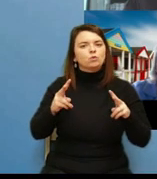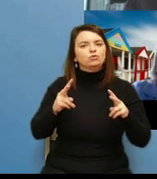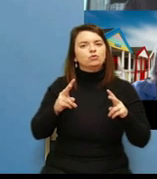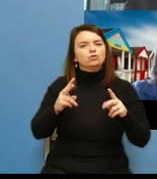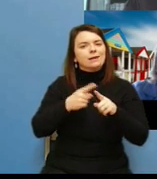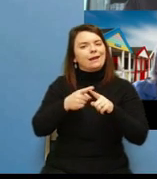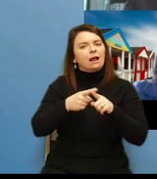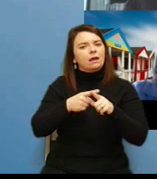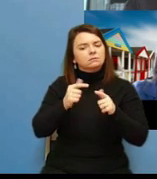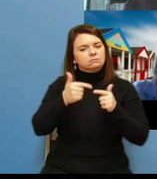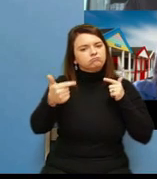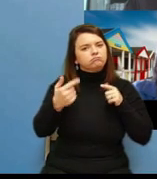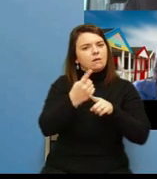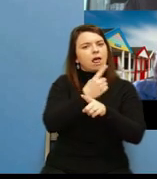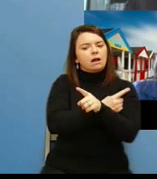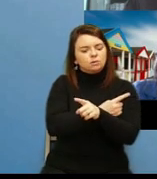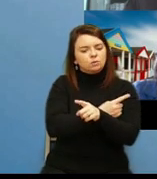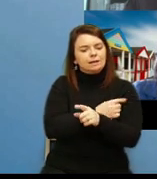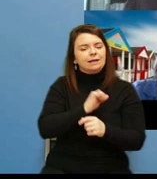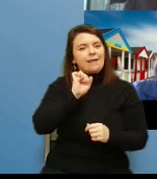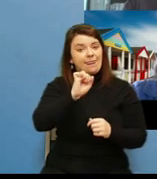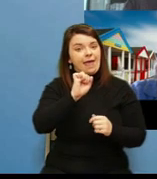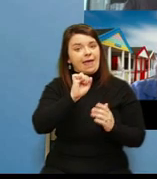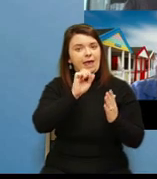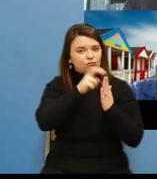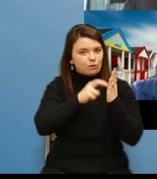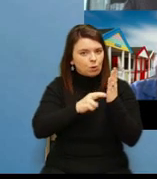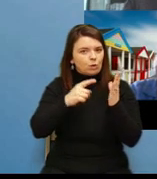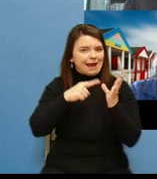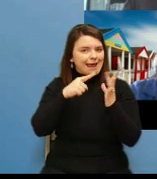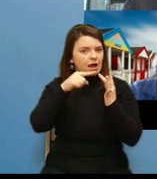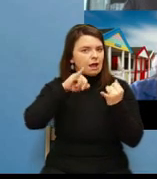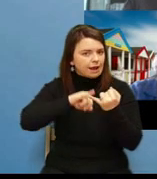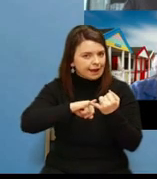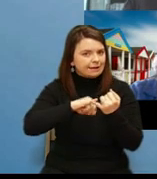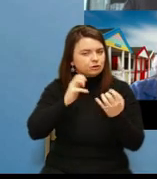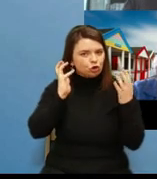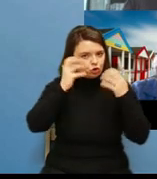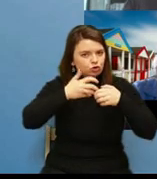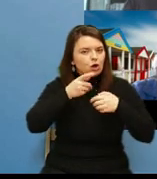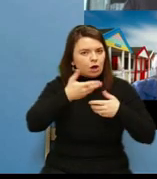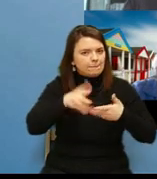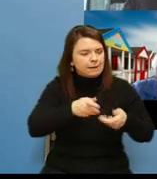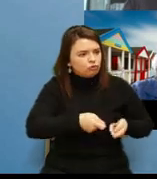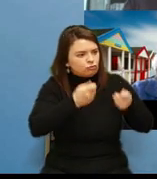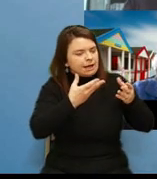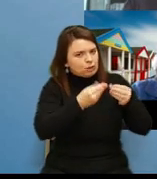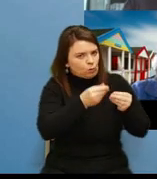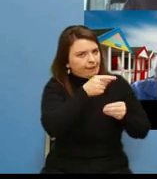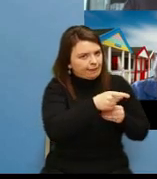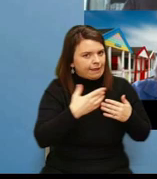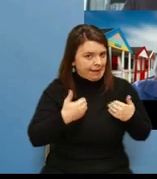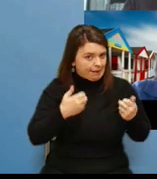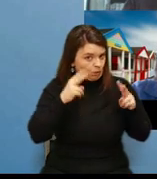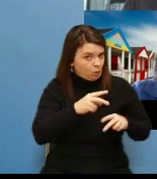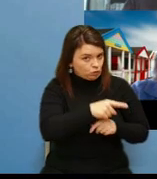There was a Healthwatch England webinar last week launching their report around the AIS and the